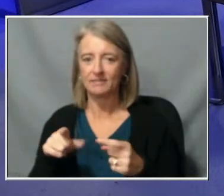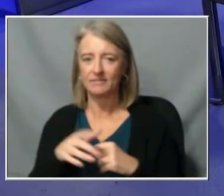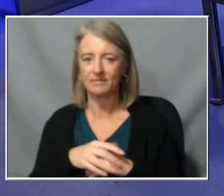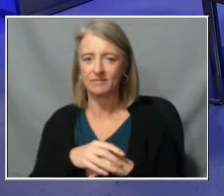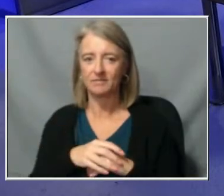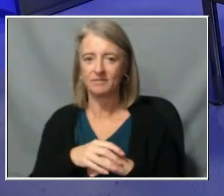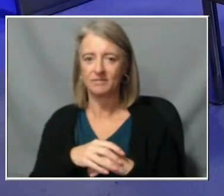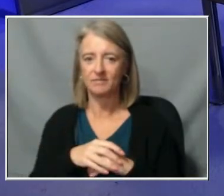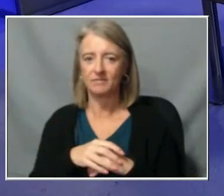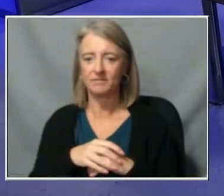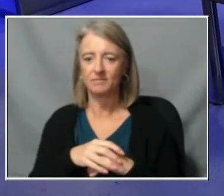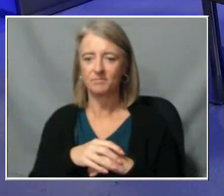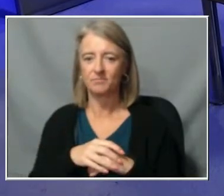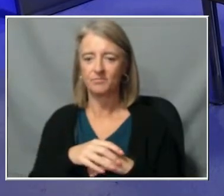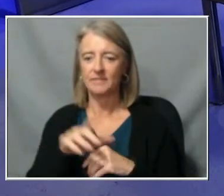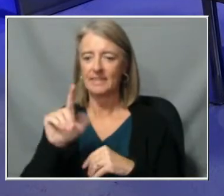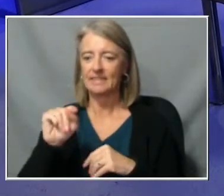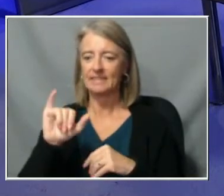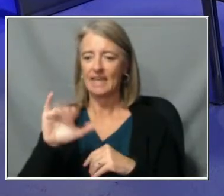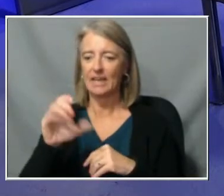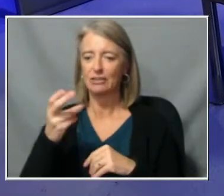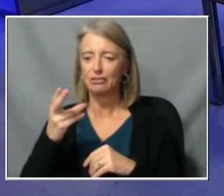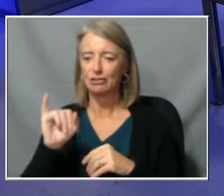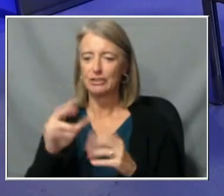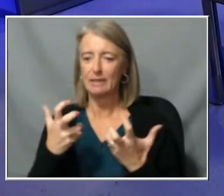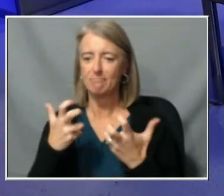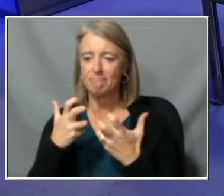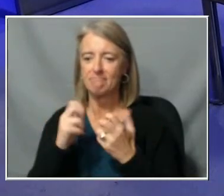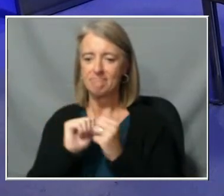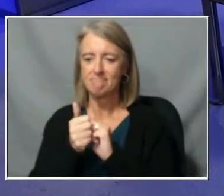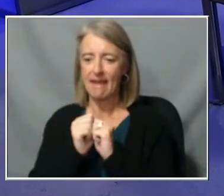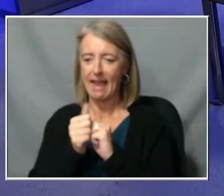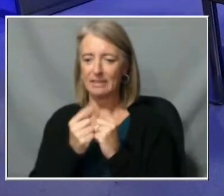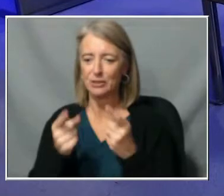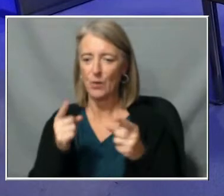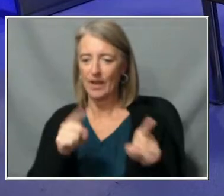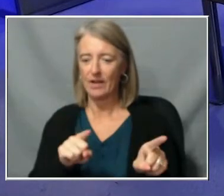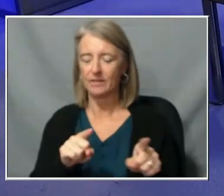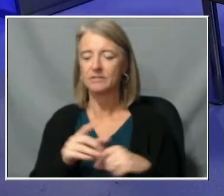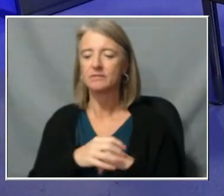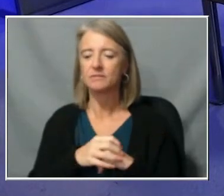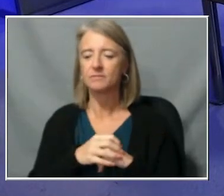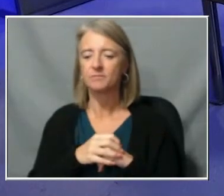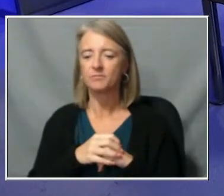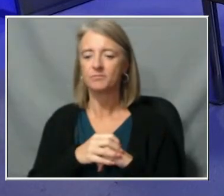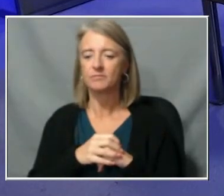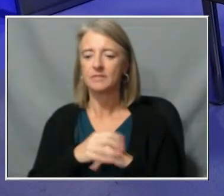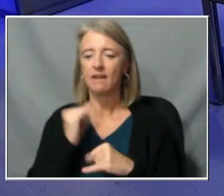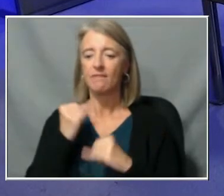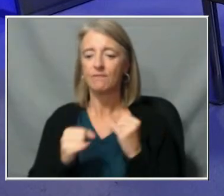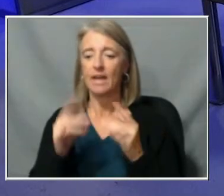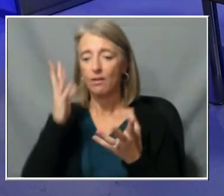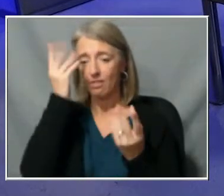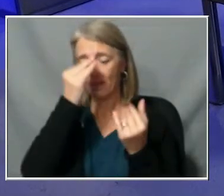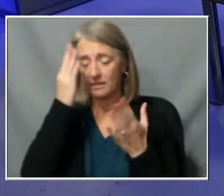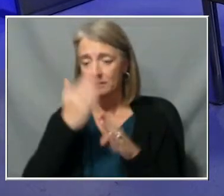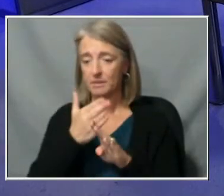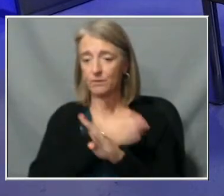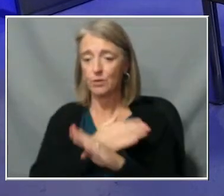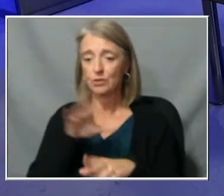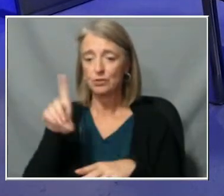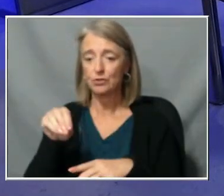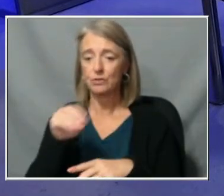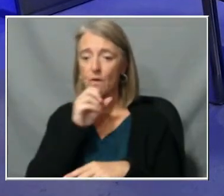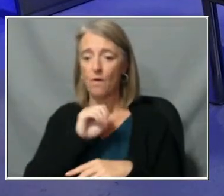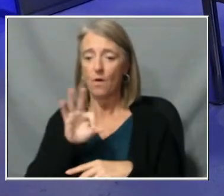get a little Tai Chi match going on here for sure. I want to get to our final thoughts. Before I do, you're 90, but how do you really